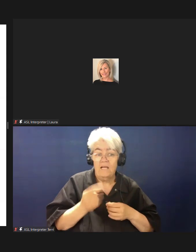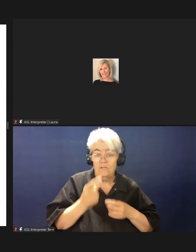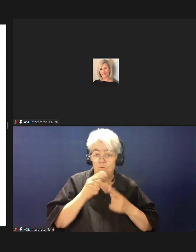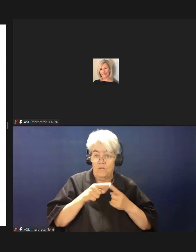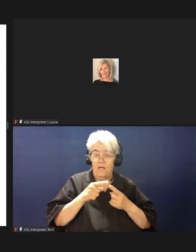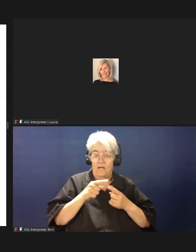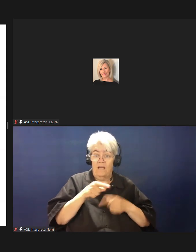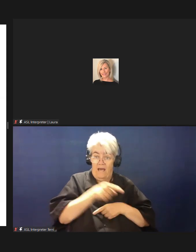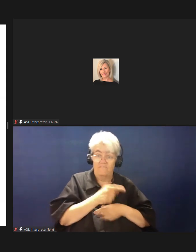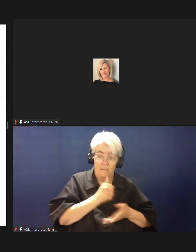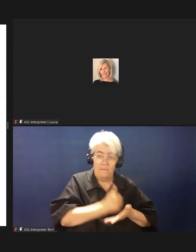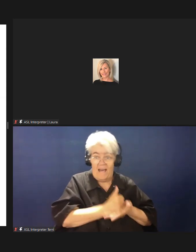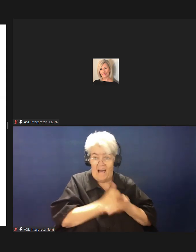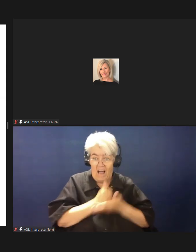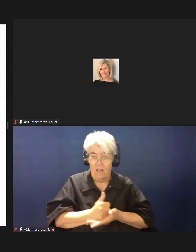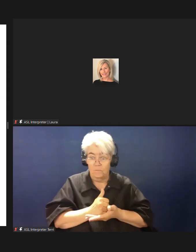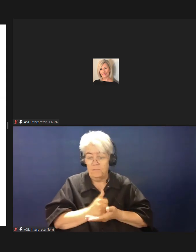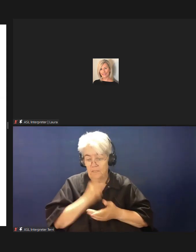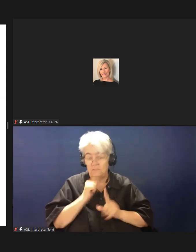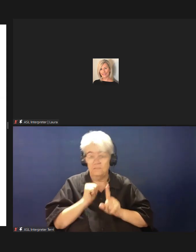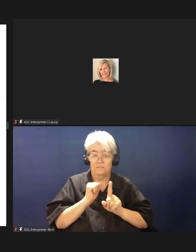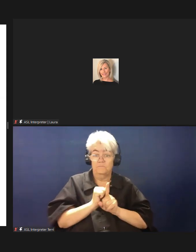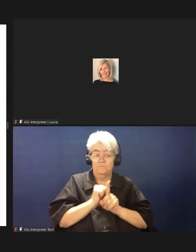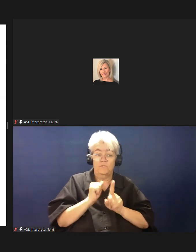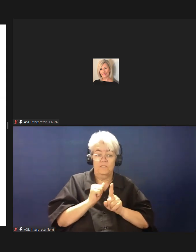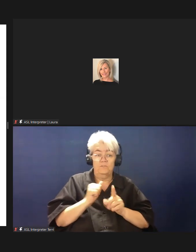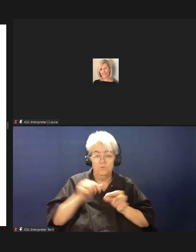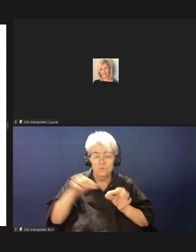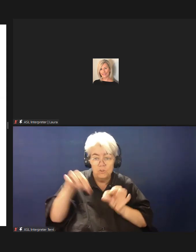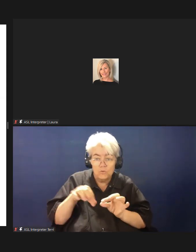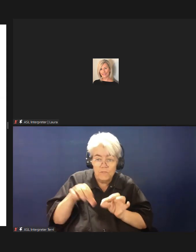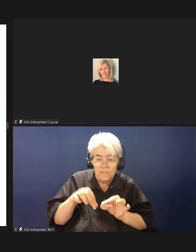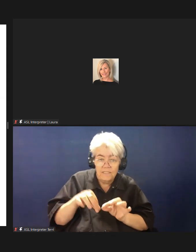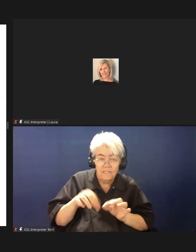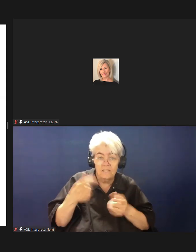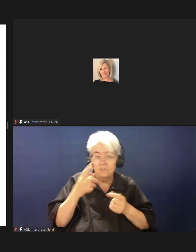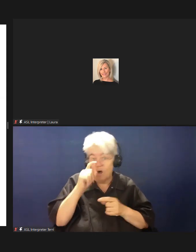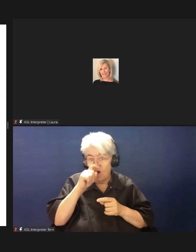child's help in pretending to screen a doll or a stuffed animal.